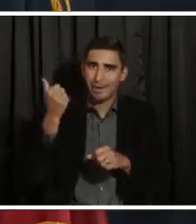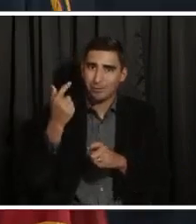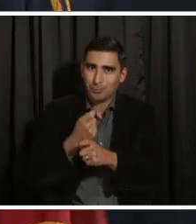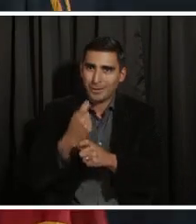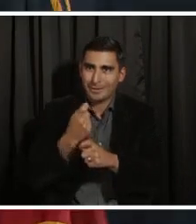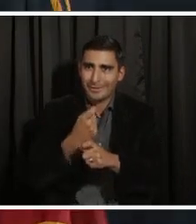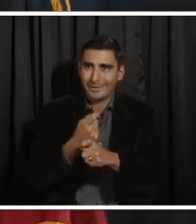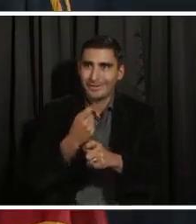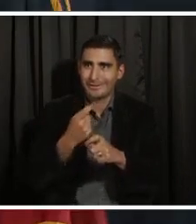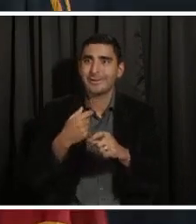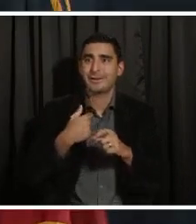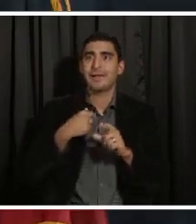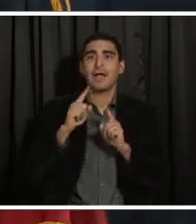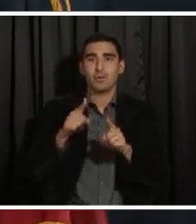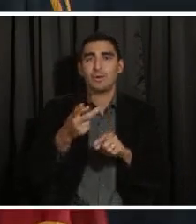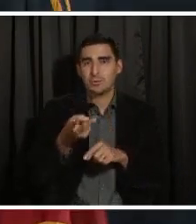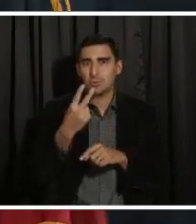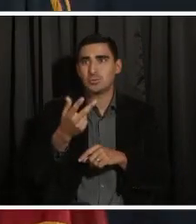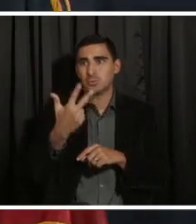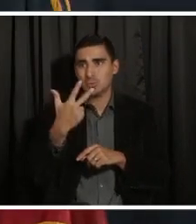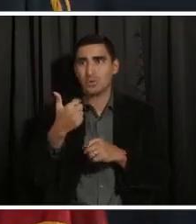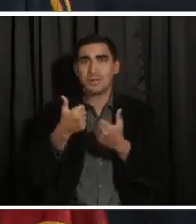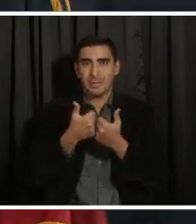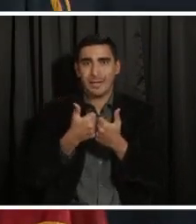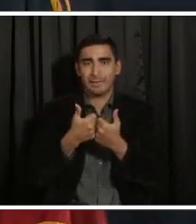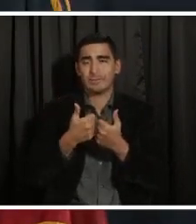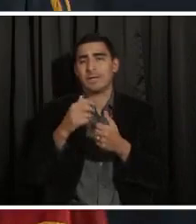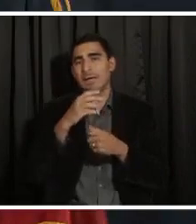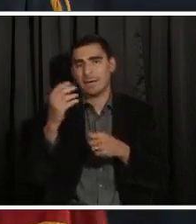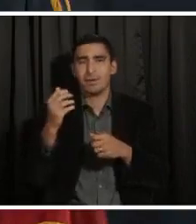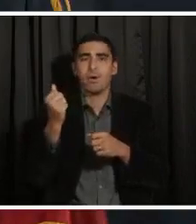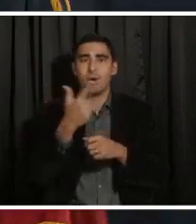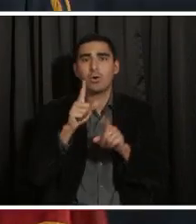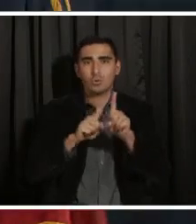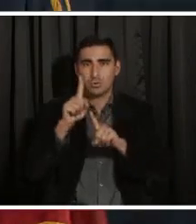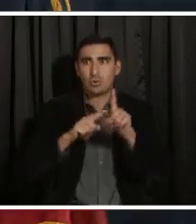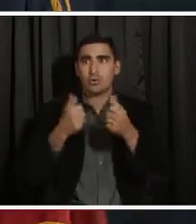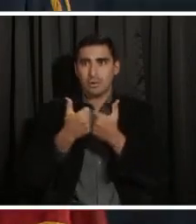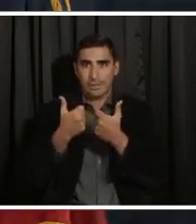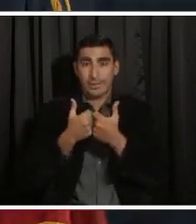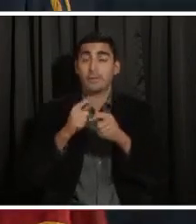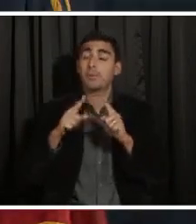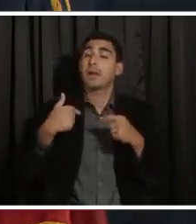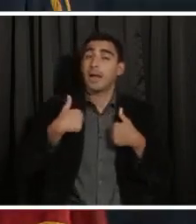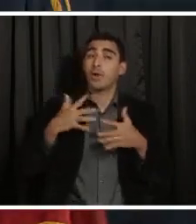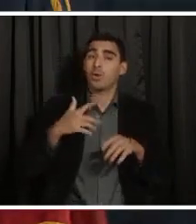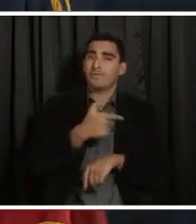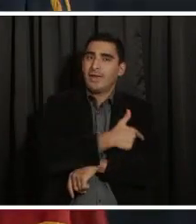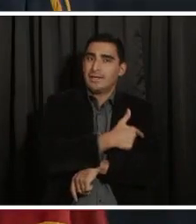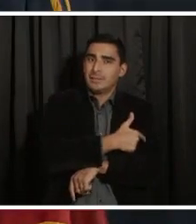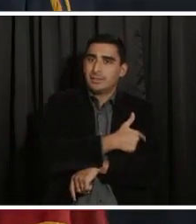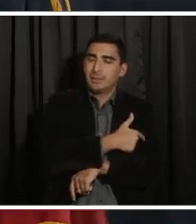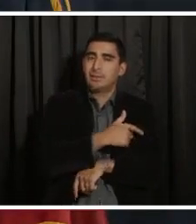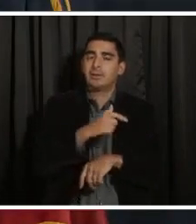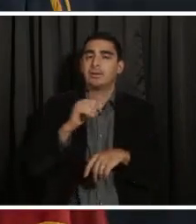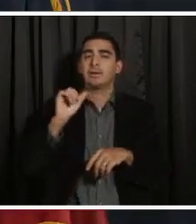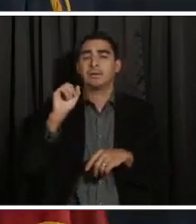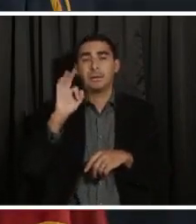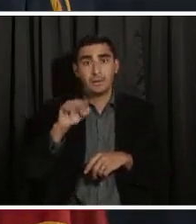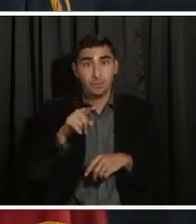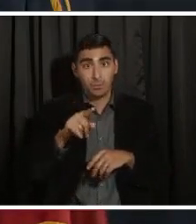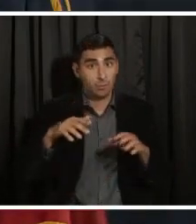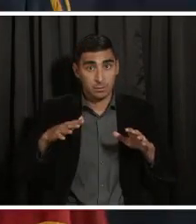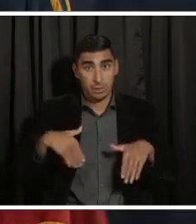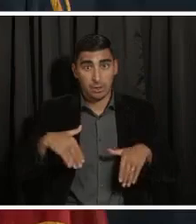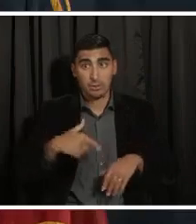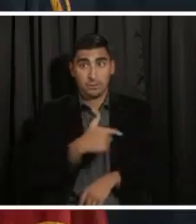I think, 2 or 3 Rockies games in the All-Star game this year, of course, after I was vaccinated. If you haven't been vaccinated,